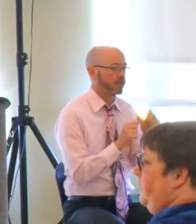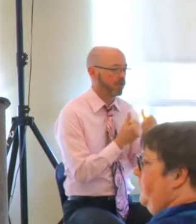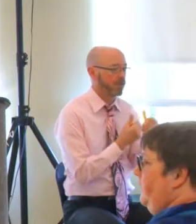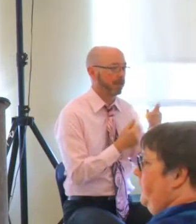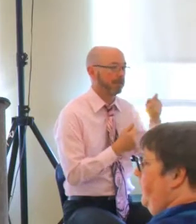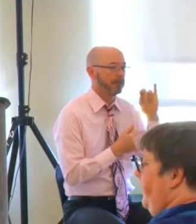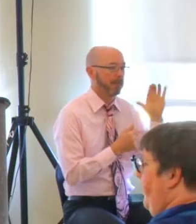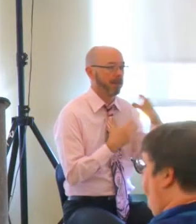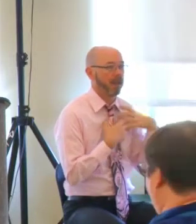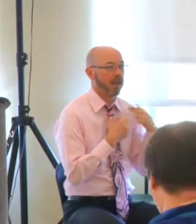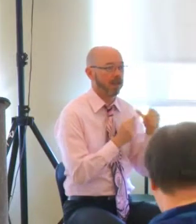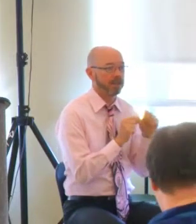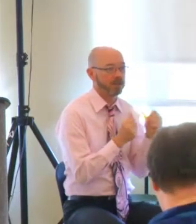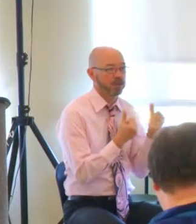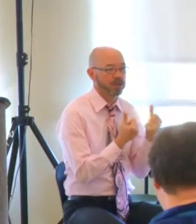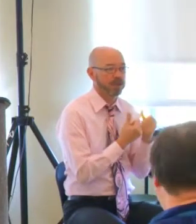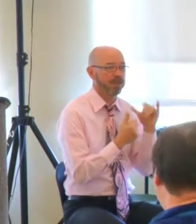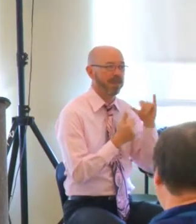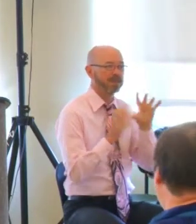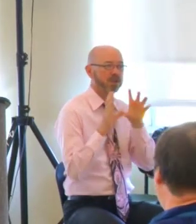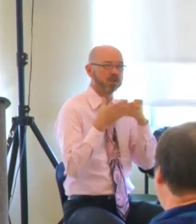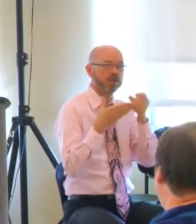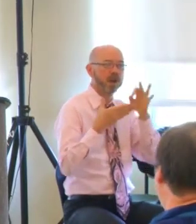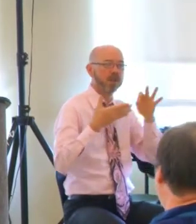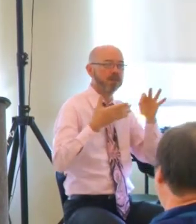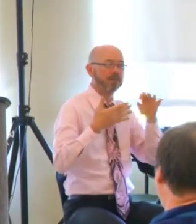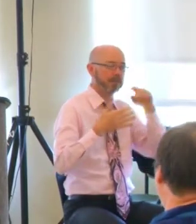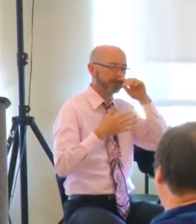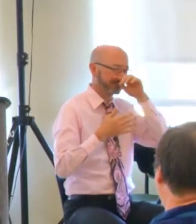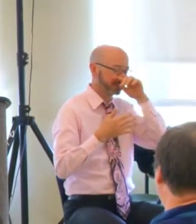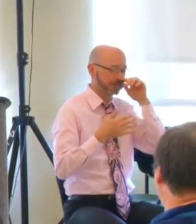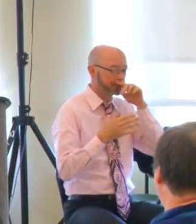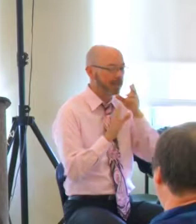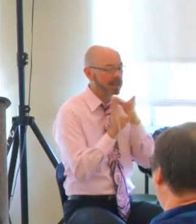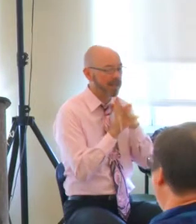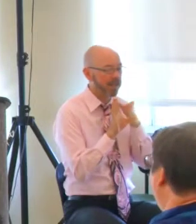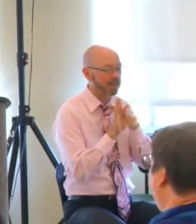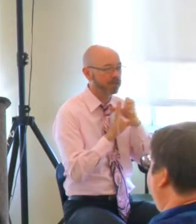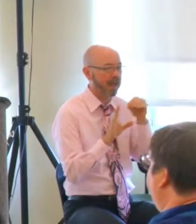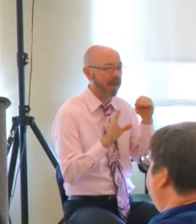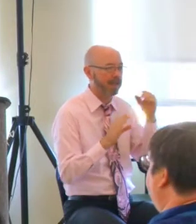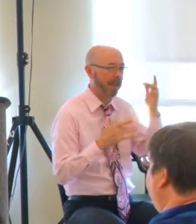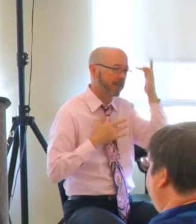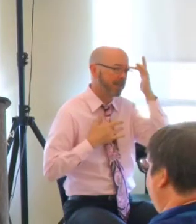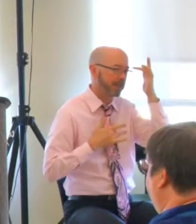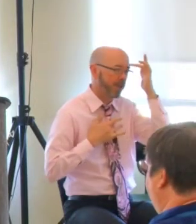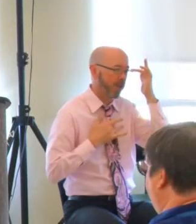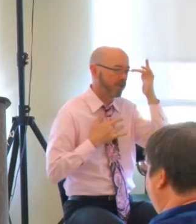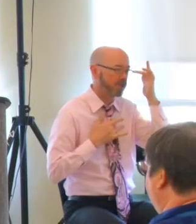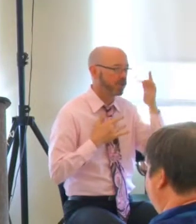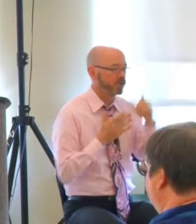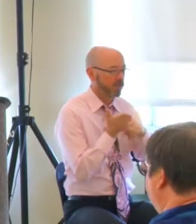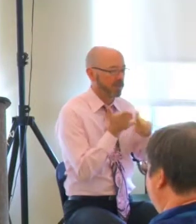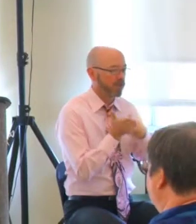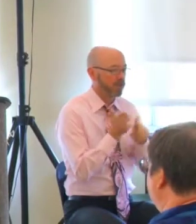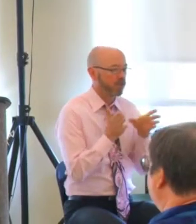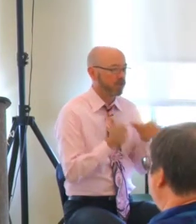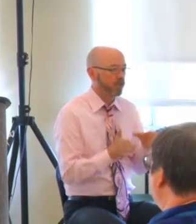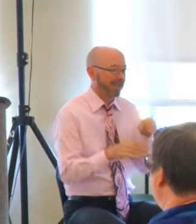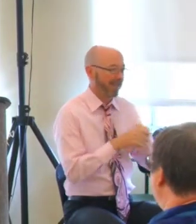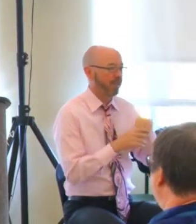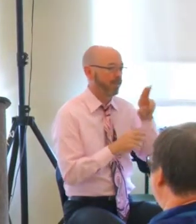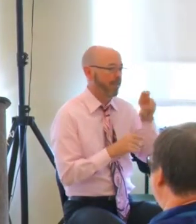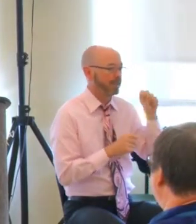That is a group of the top psychiatric epidemiologists and mental health service researchers in the United